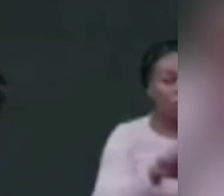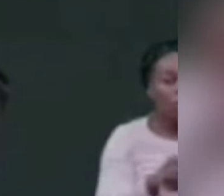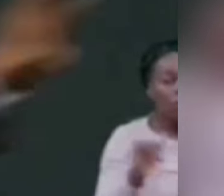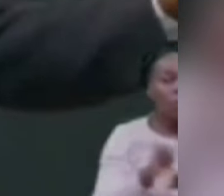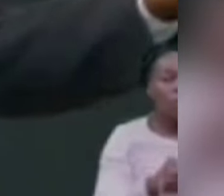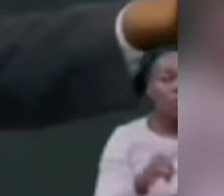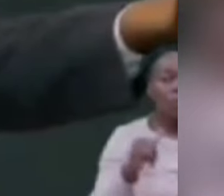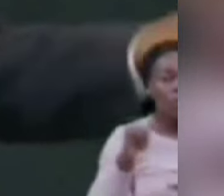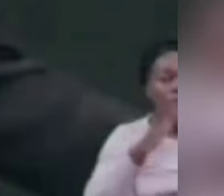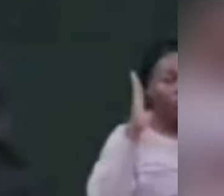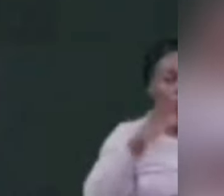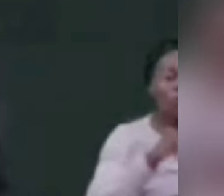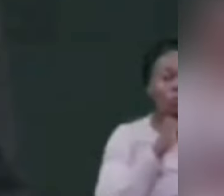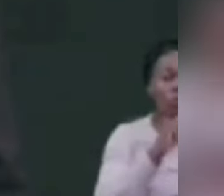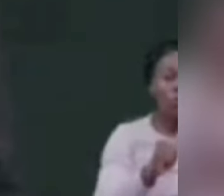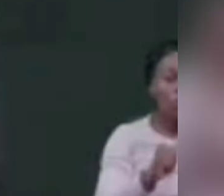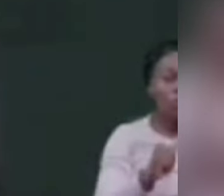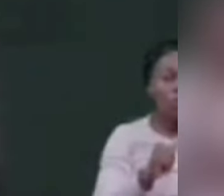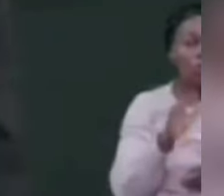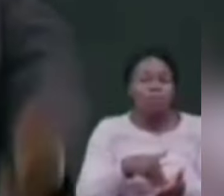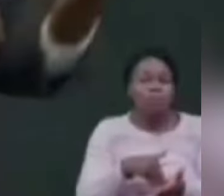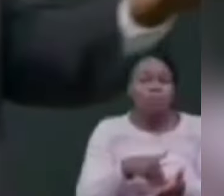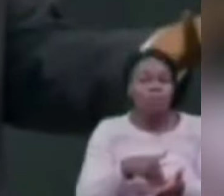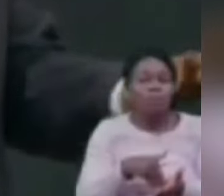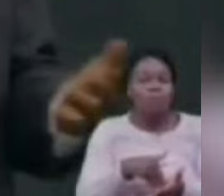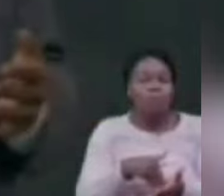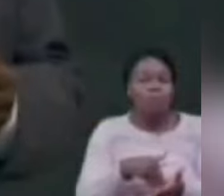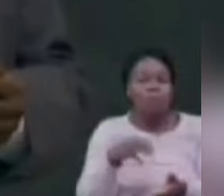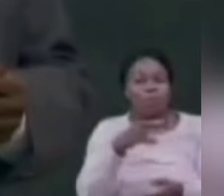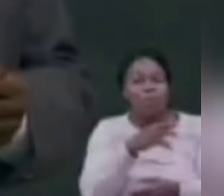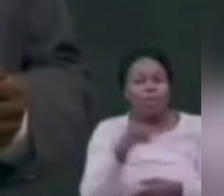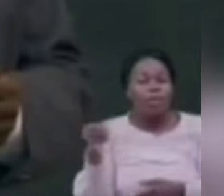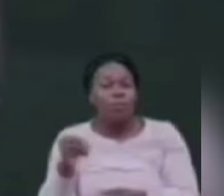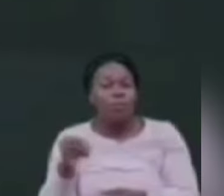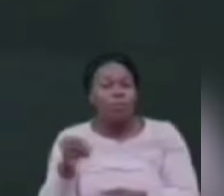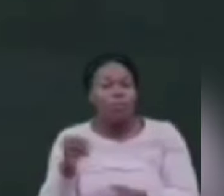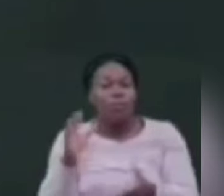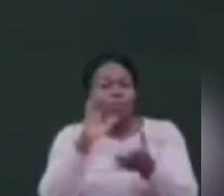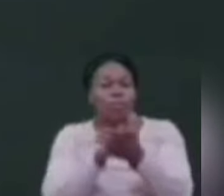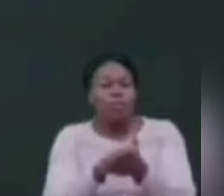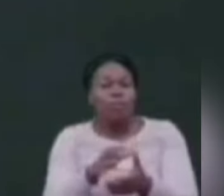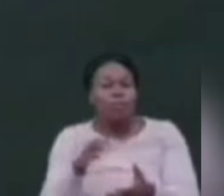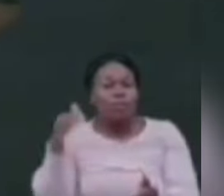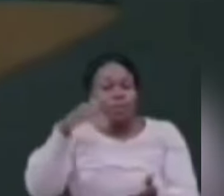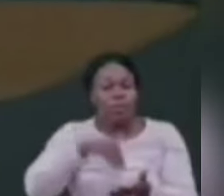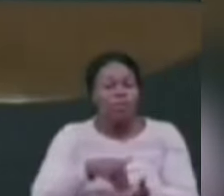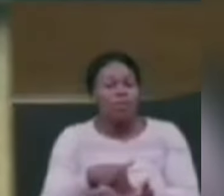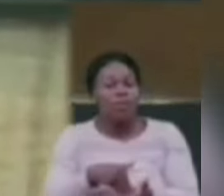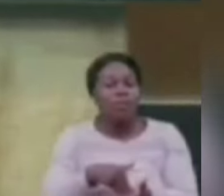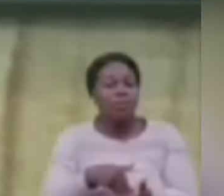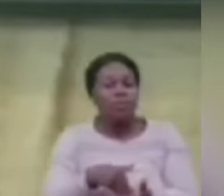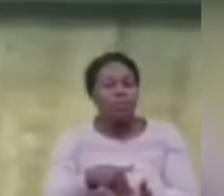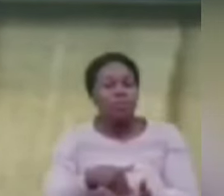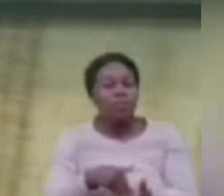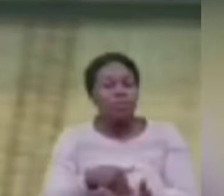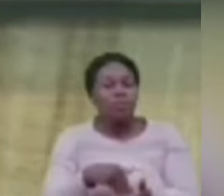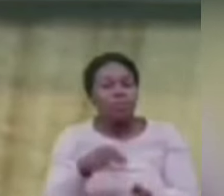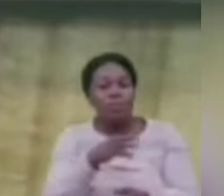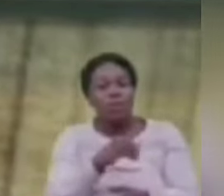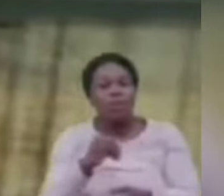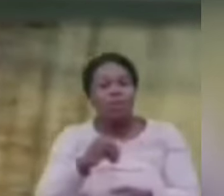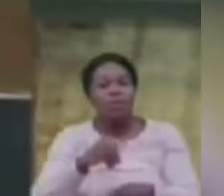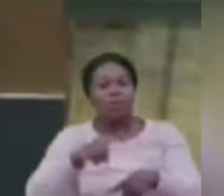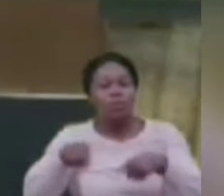again. And I lost my first wife, and I married again. And I went, I honored their invitation, and